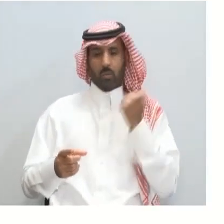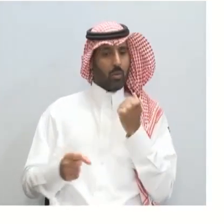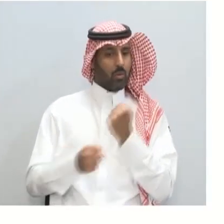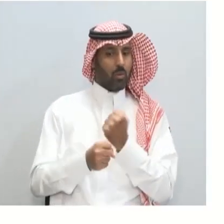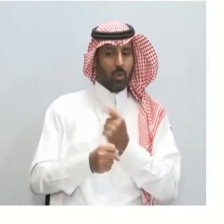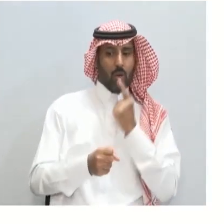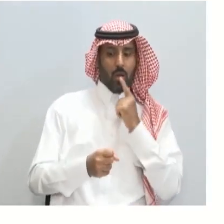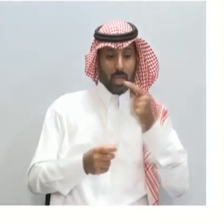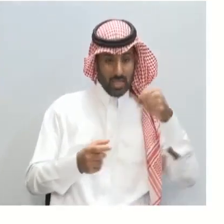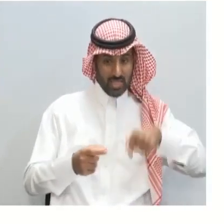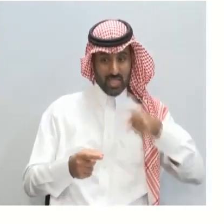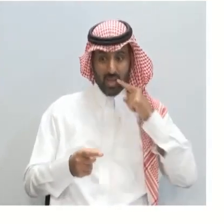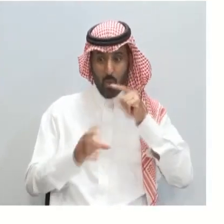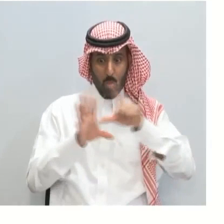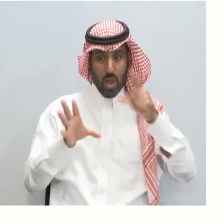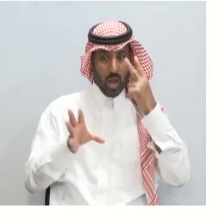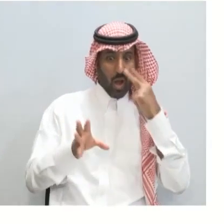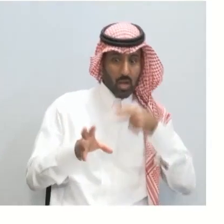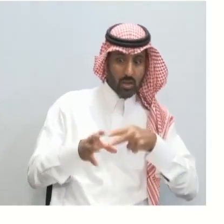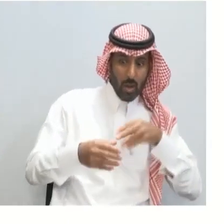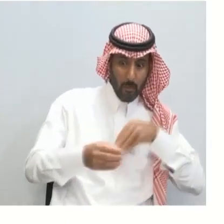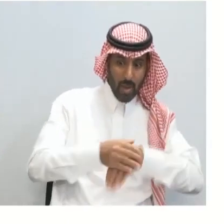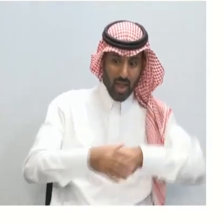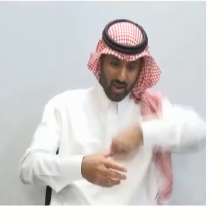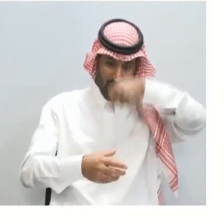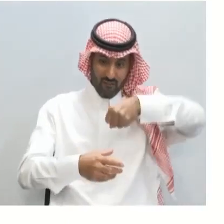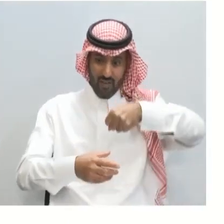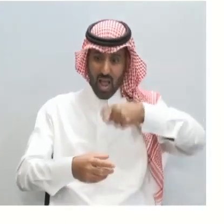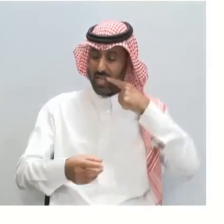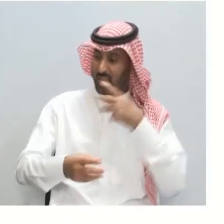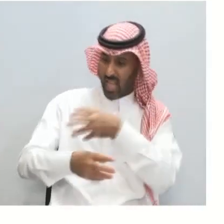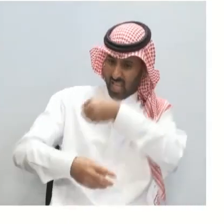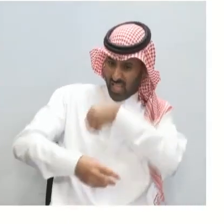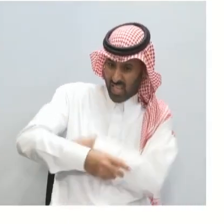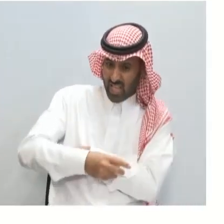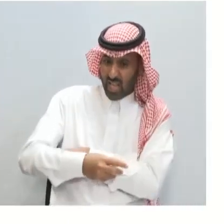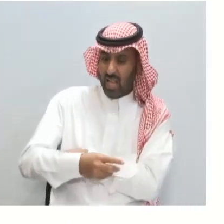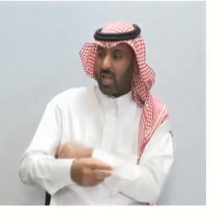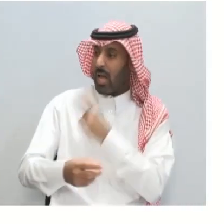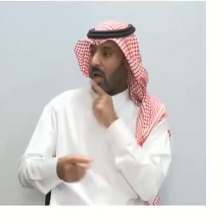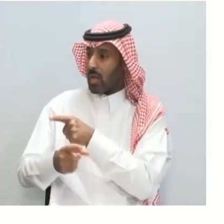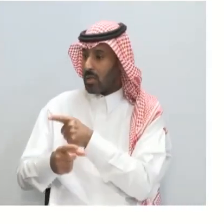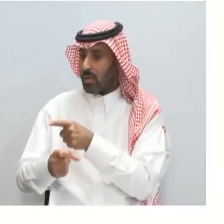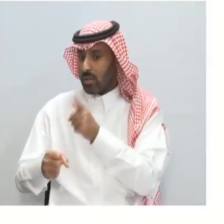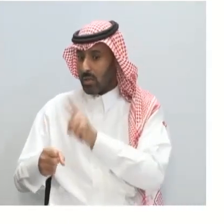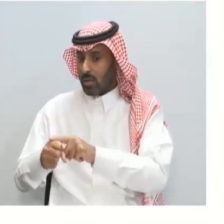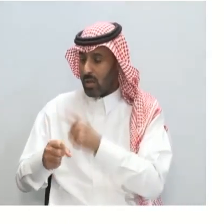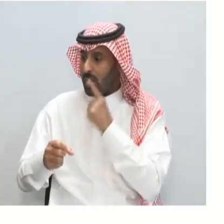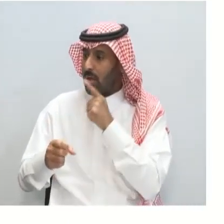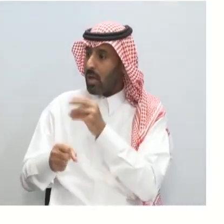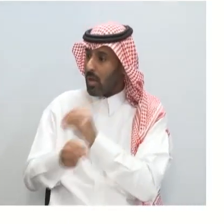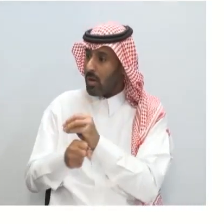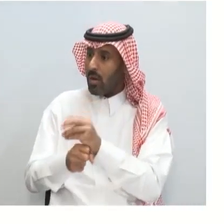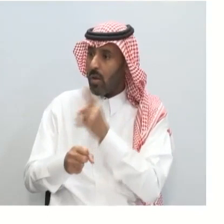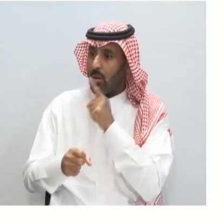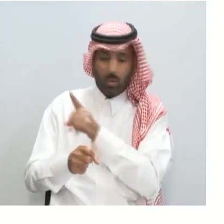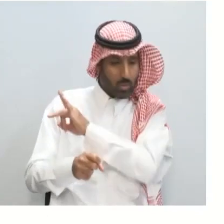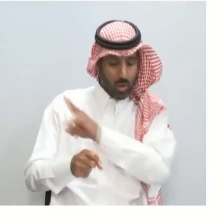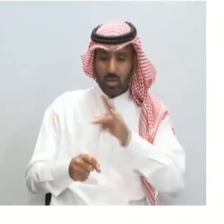this week, I caught him taking a pair of pants. This time he promised me he wouldn't steal anything again and begged me not to tell the